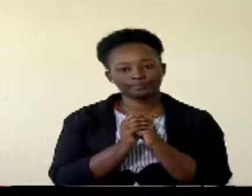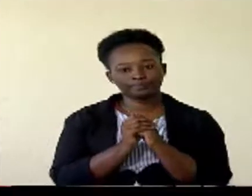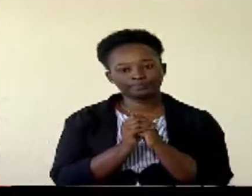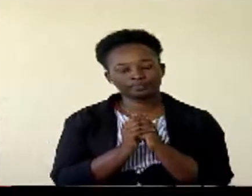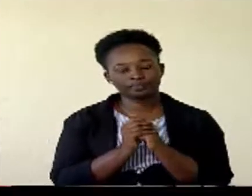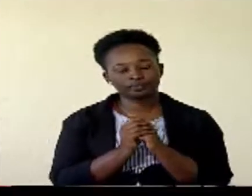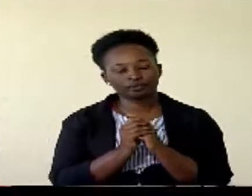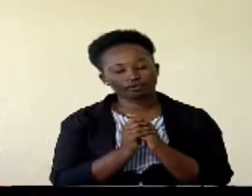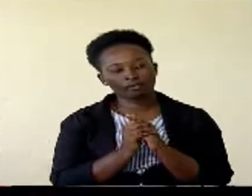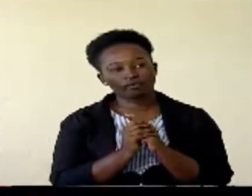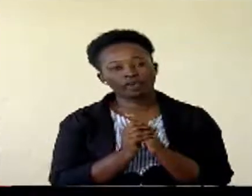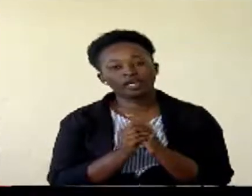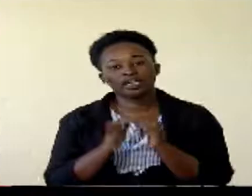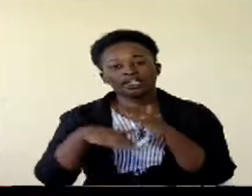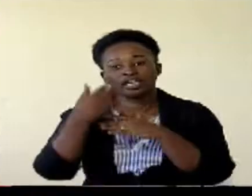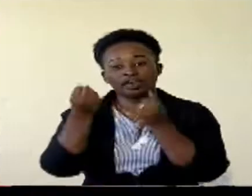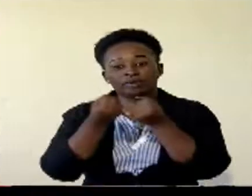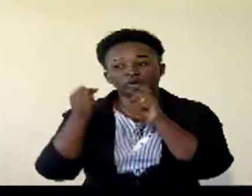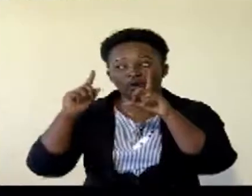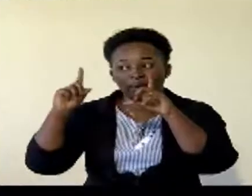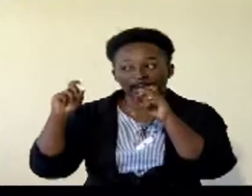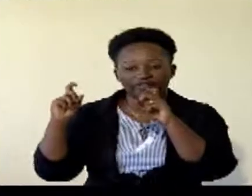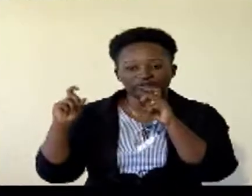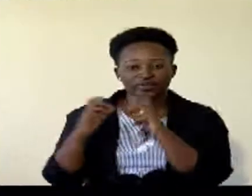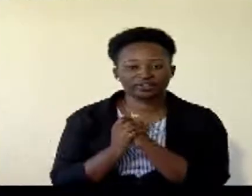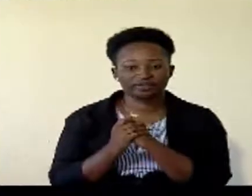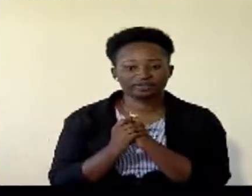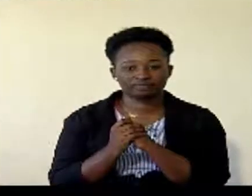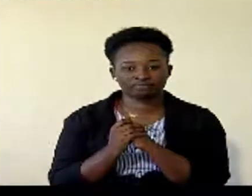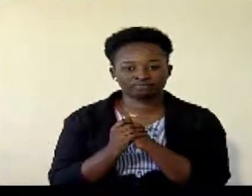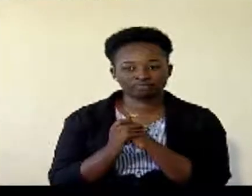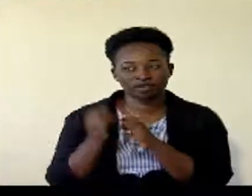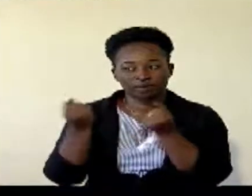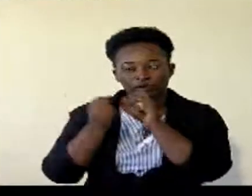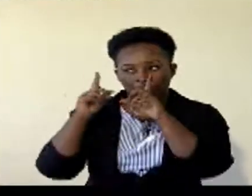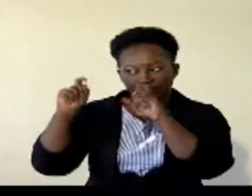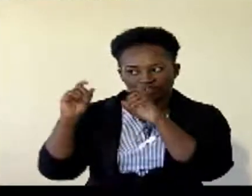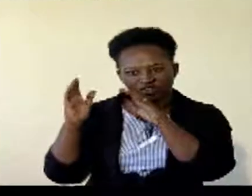the car was photographed, you can see that photo. Okay? That's the car.